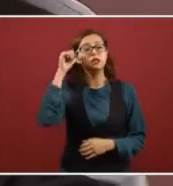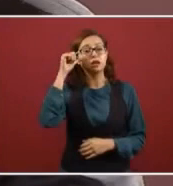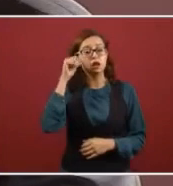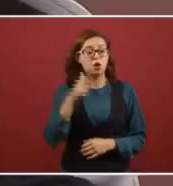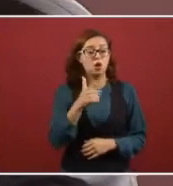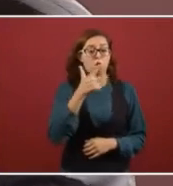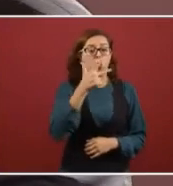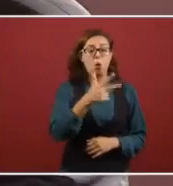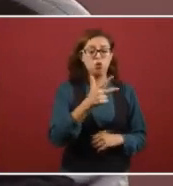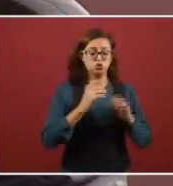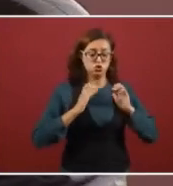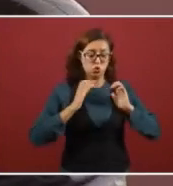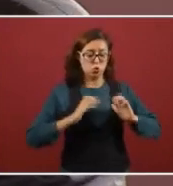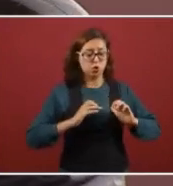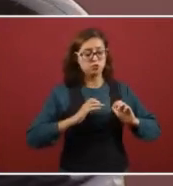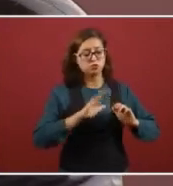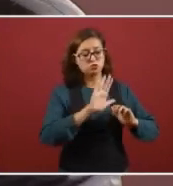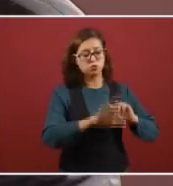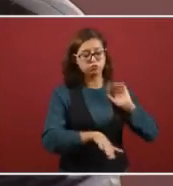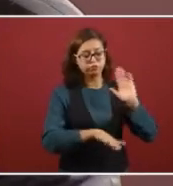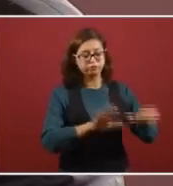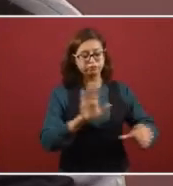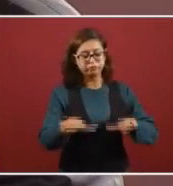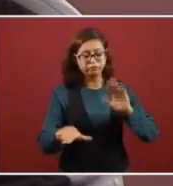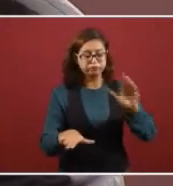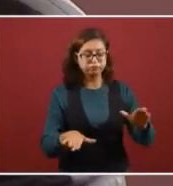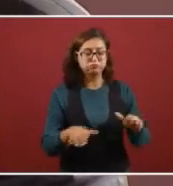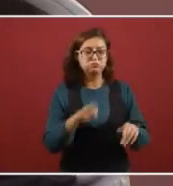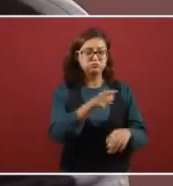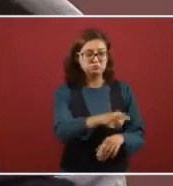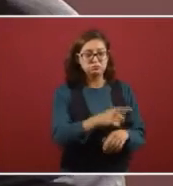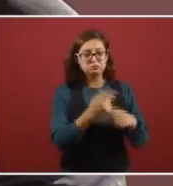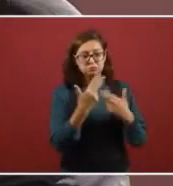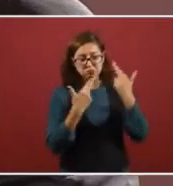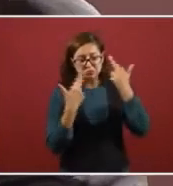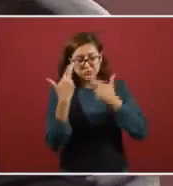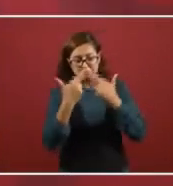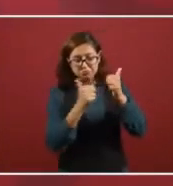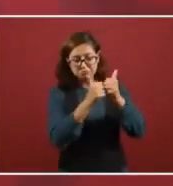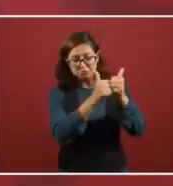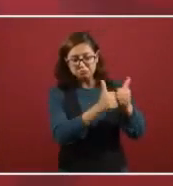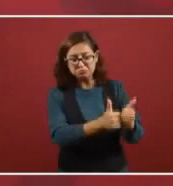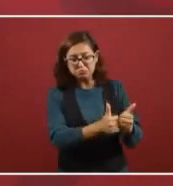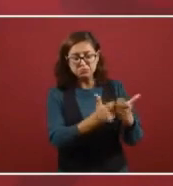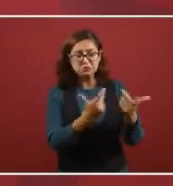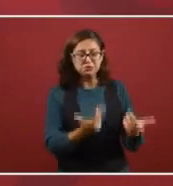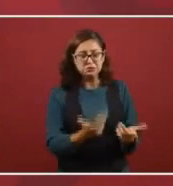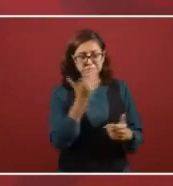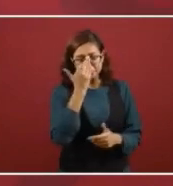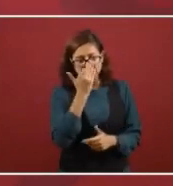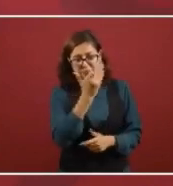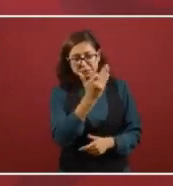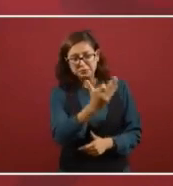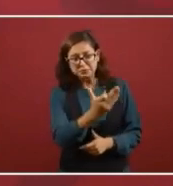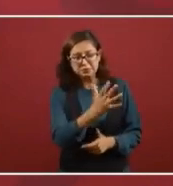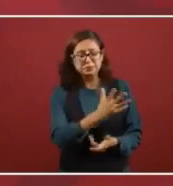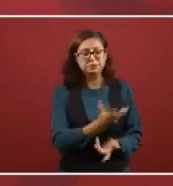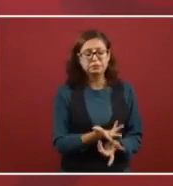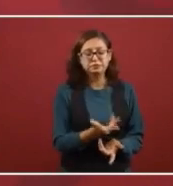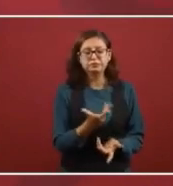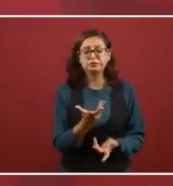the bodies of the 8 people that were dead because we were concerned that they would not be able to get the